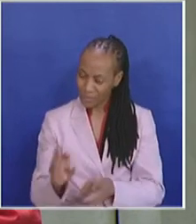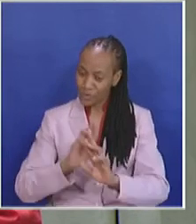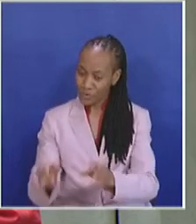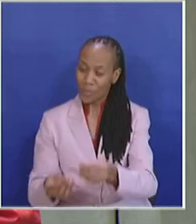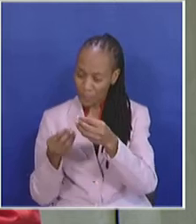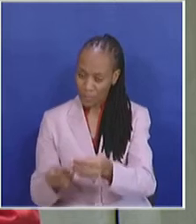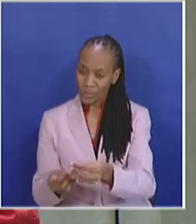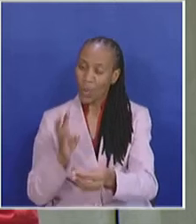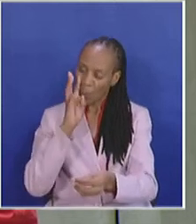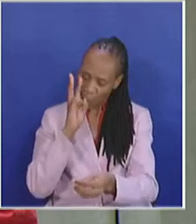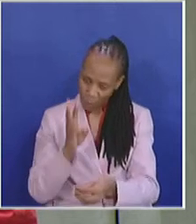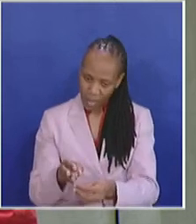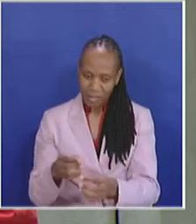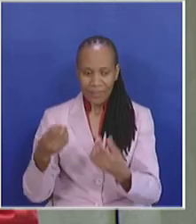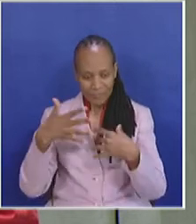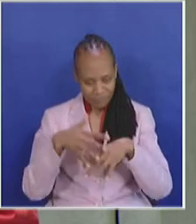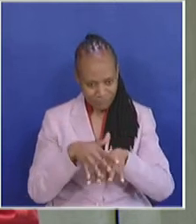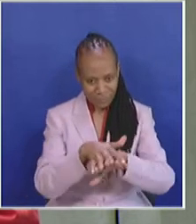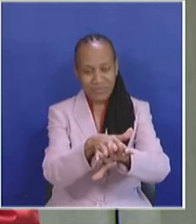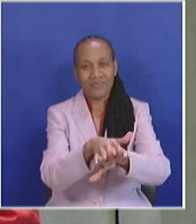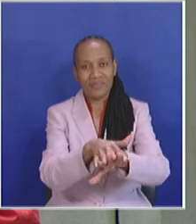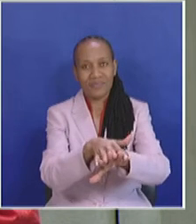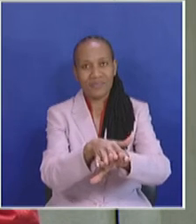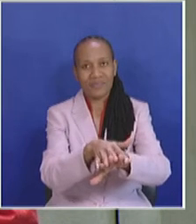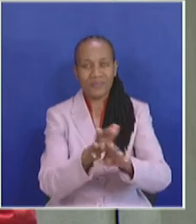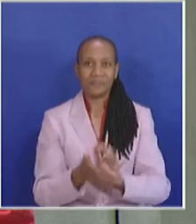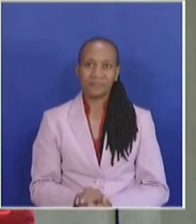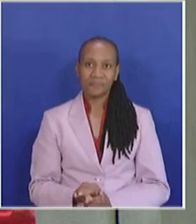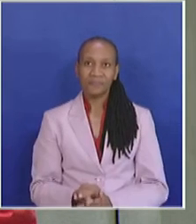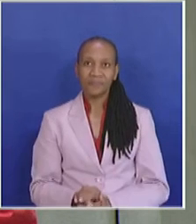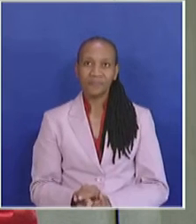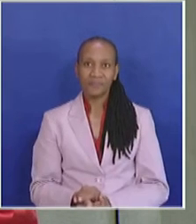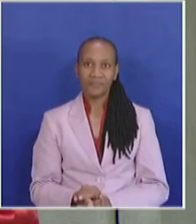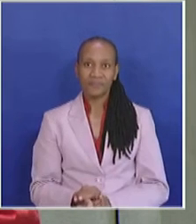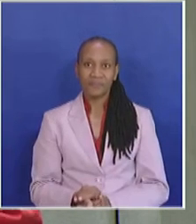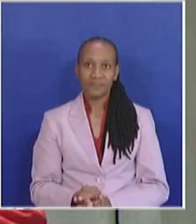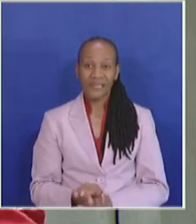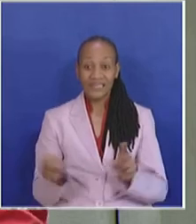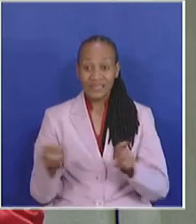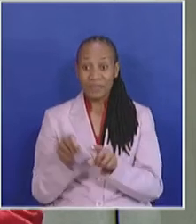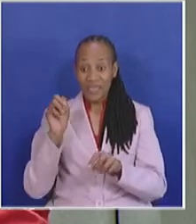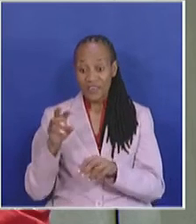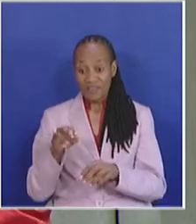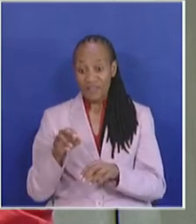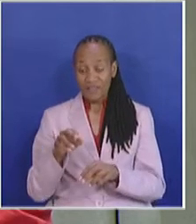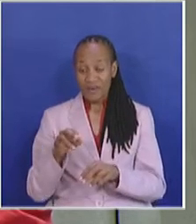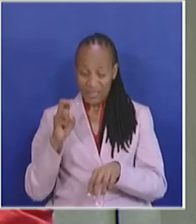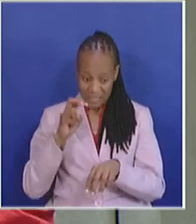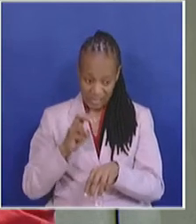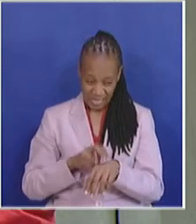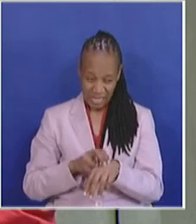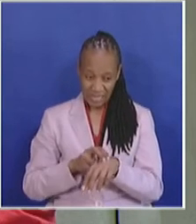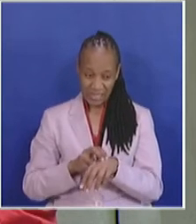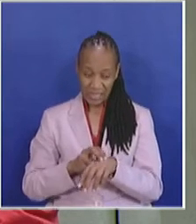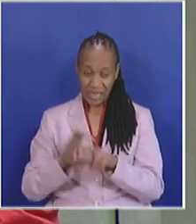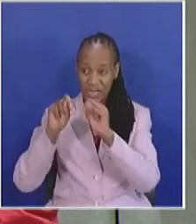program will be implemented to the latter, and that those that required national intervention will be taken up by